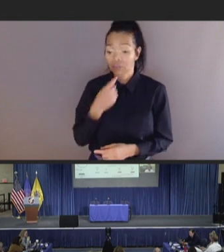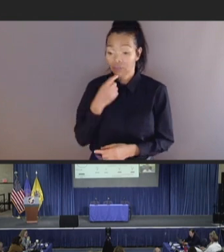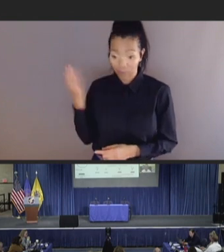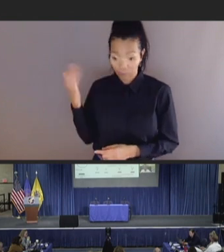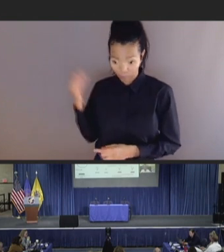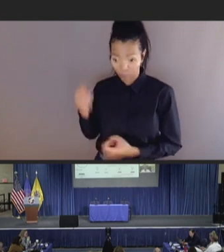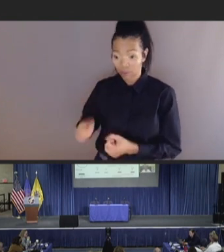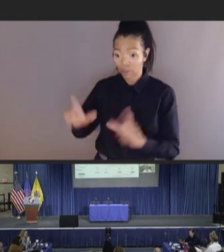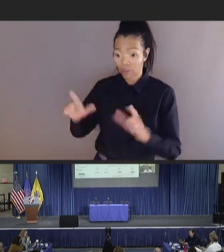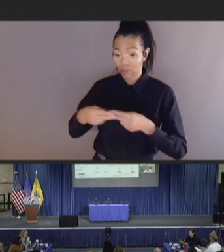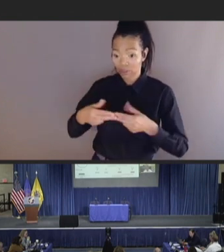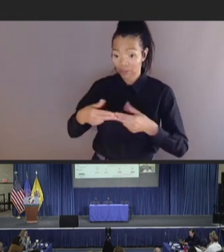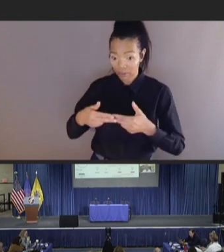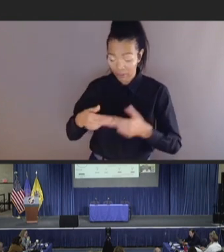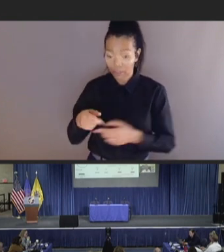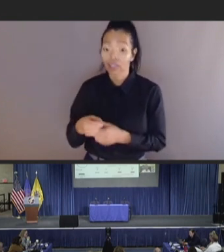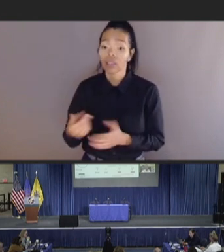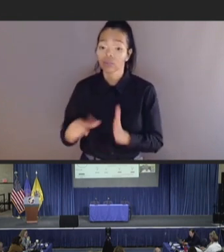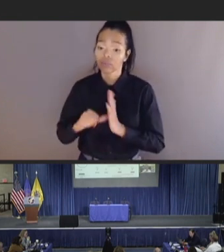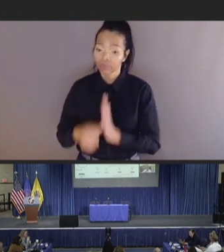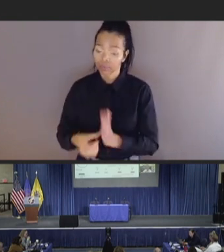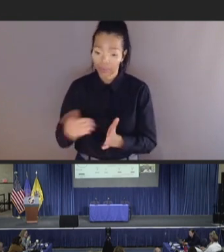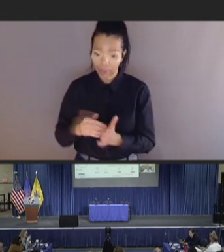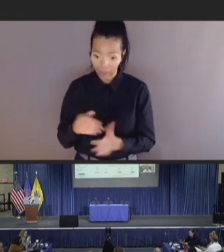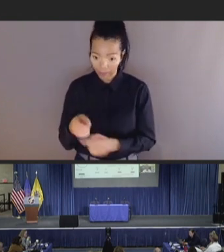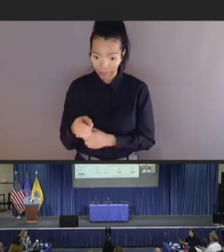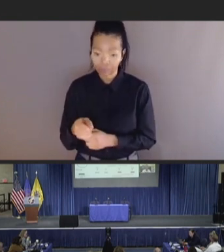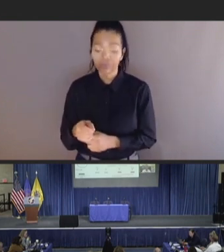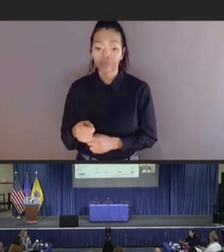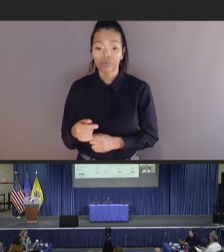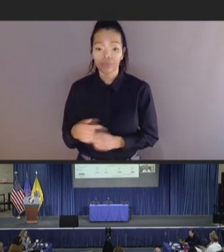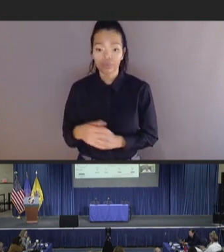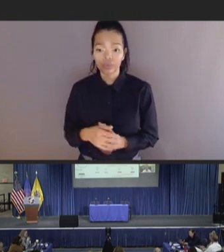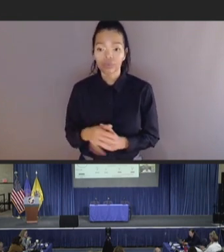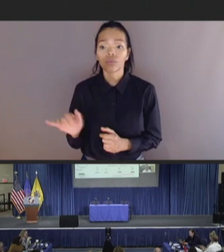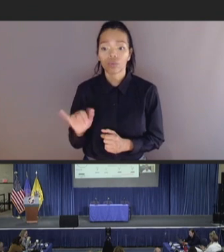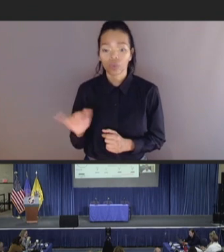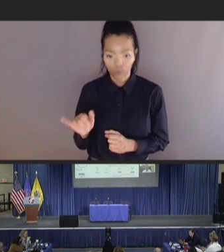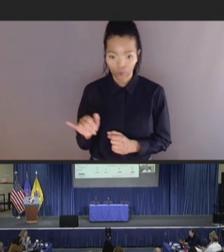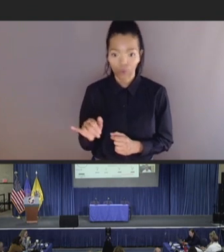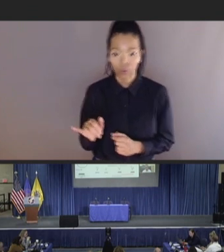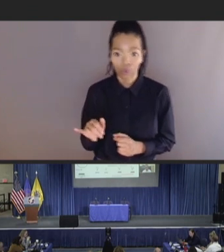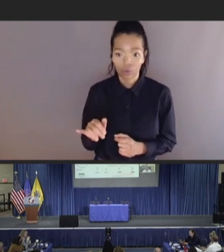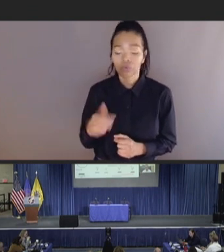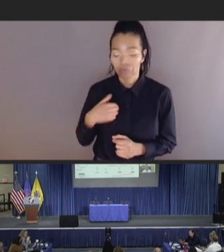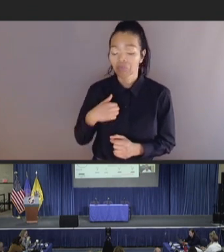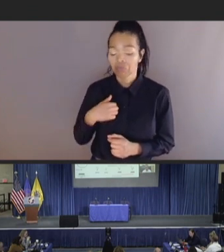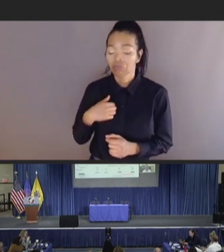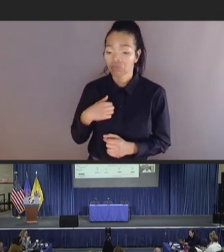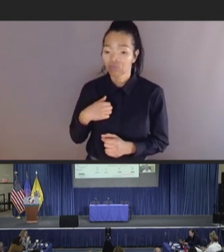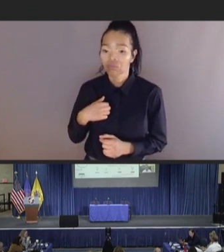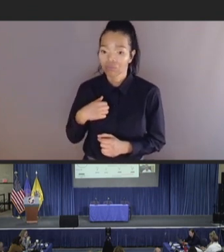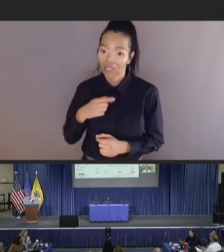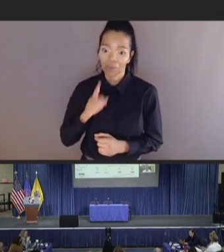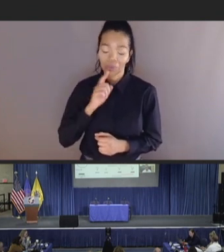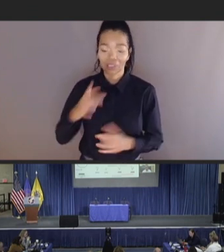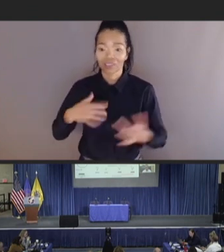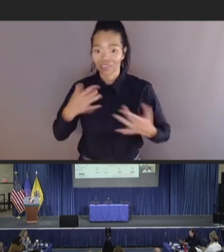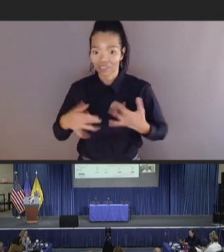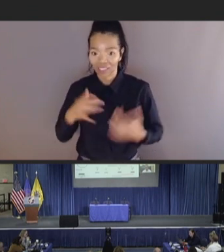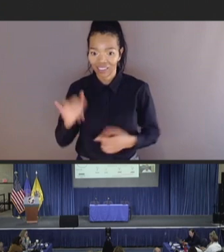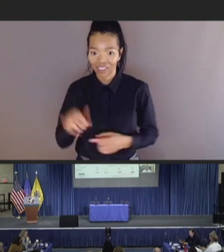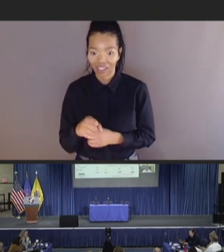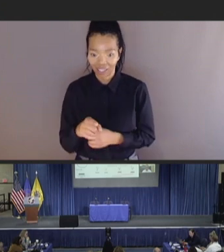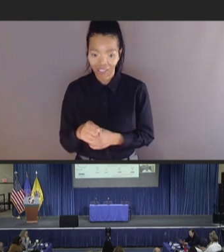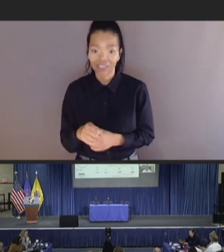is recapitulated here, and I have not been part originally of this, but I joined with a lot of excitement, is the notion that we